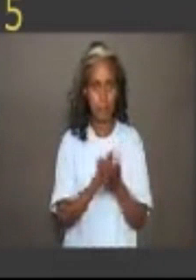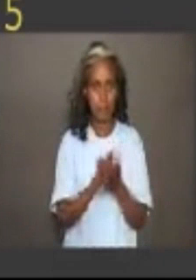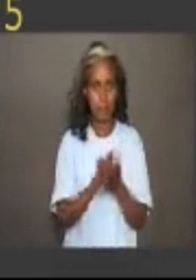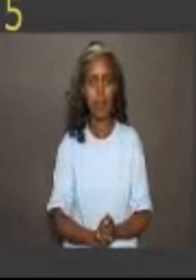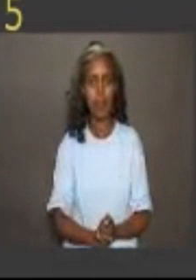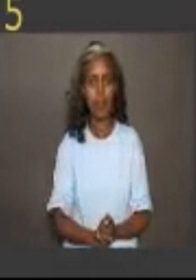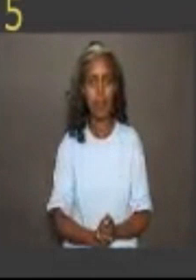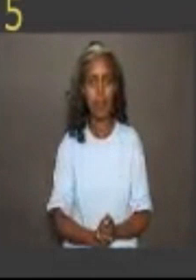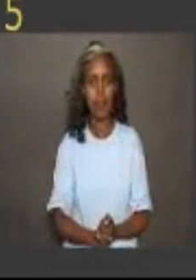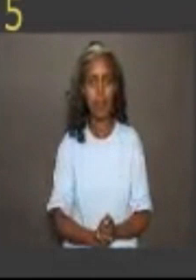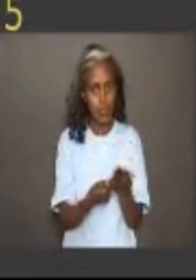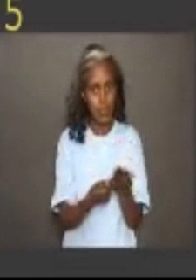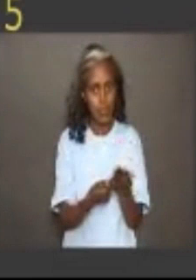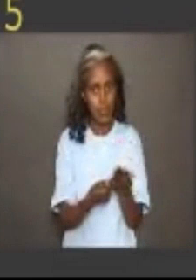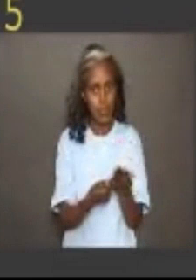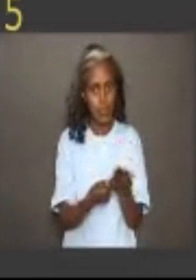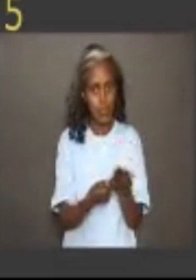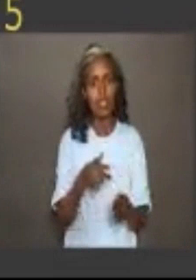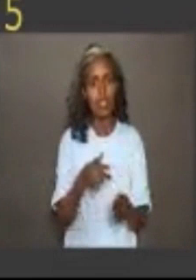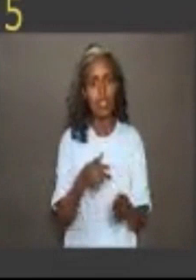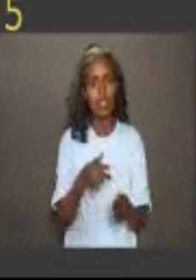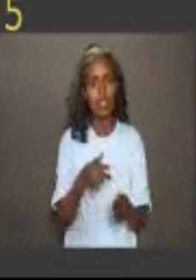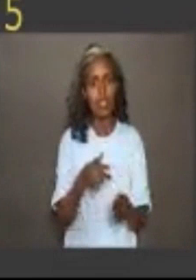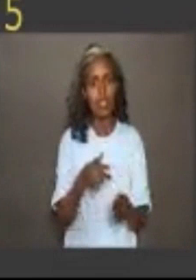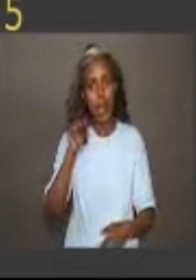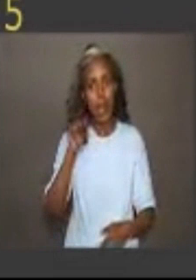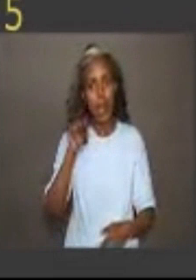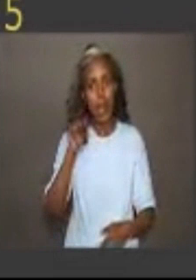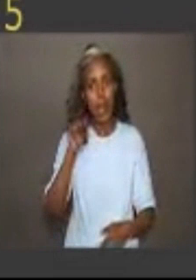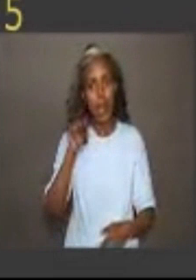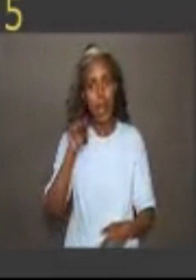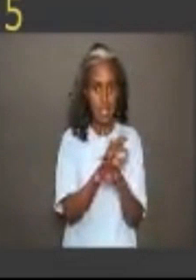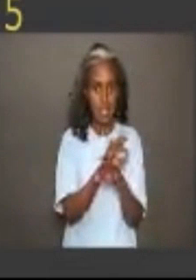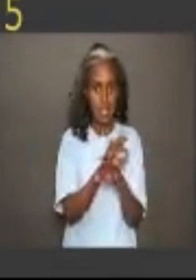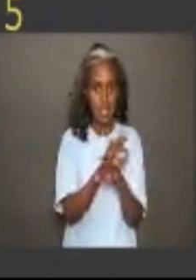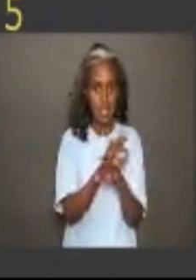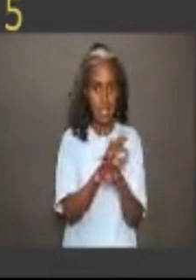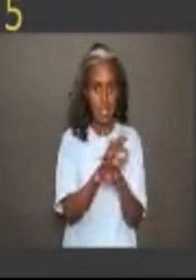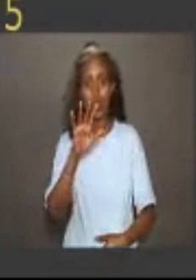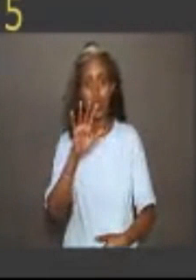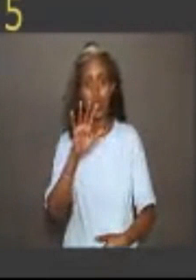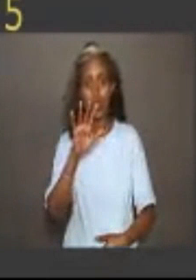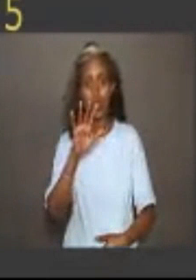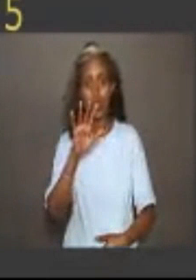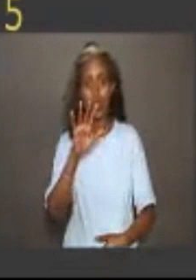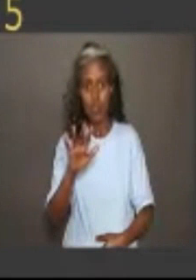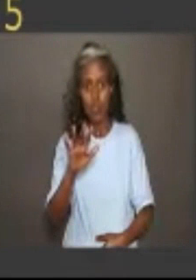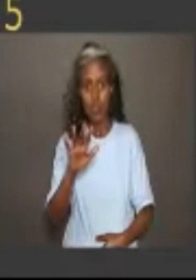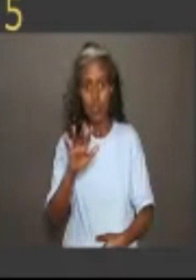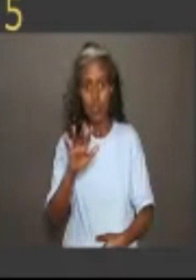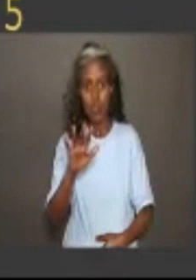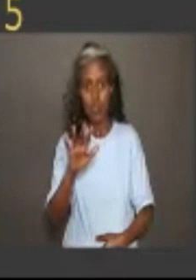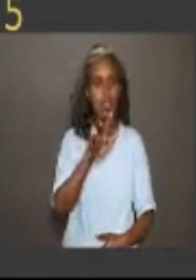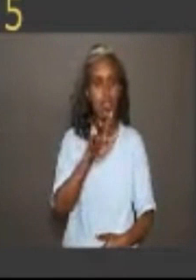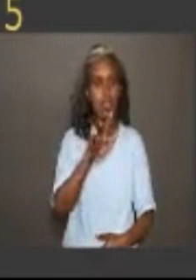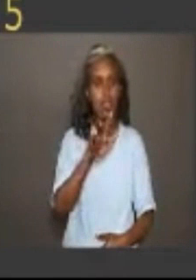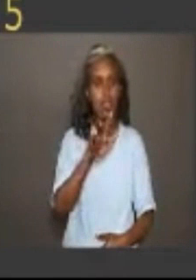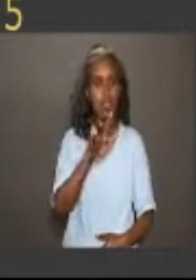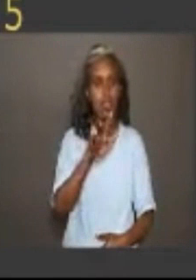Therefore, the prime factors of 45 are 3 and